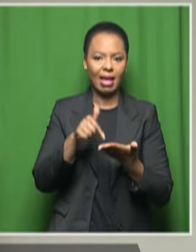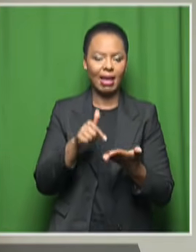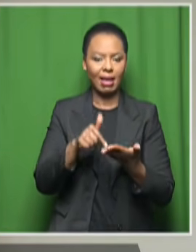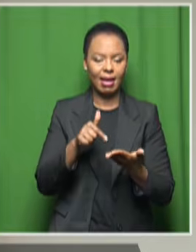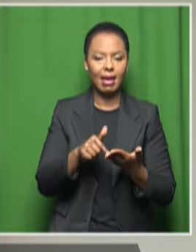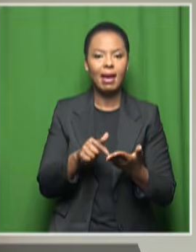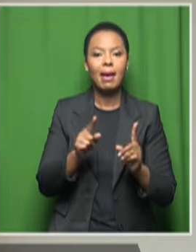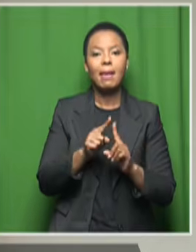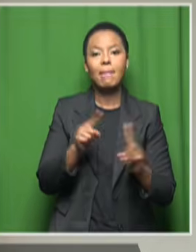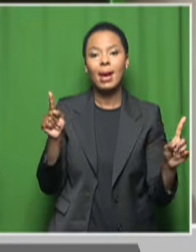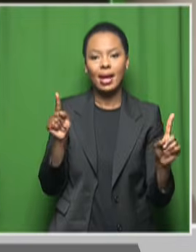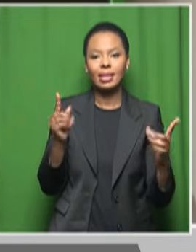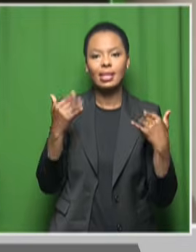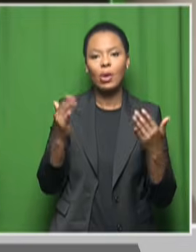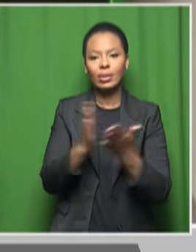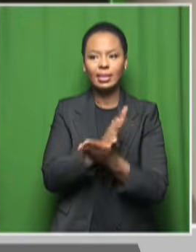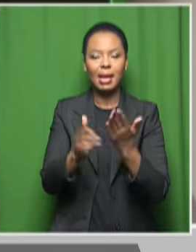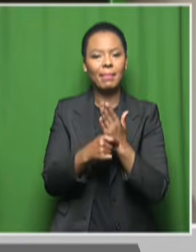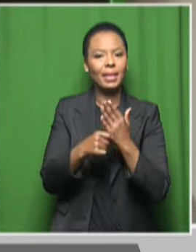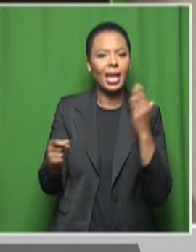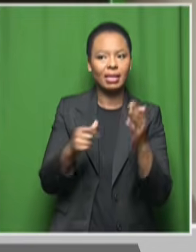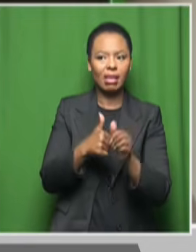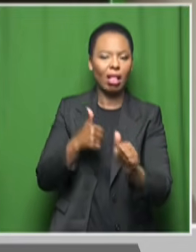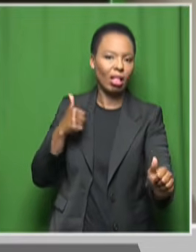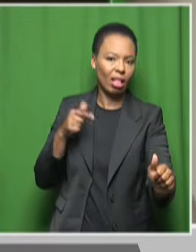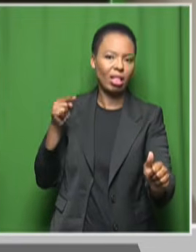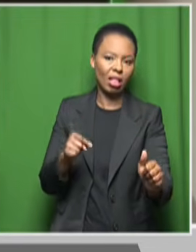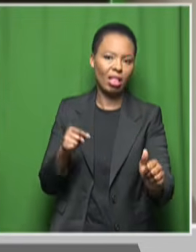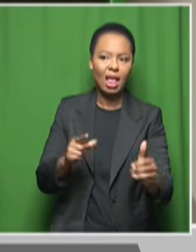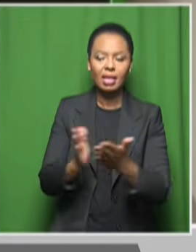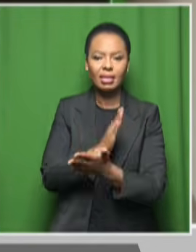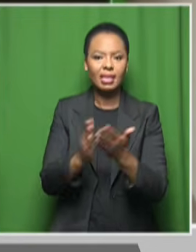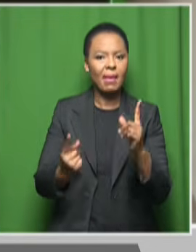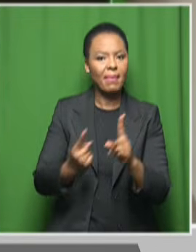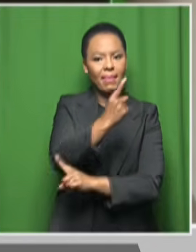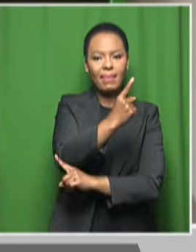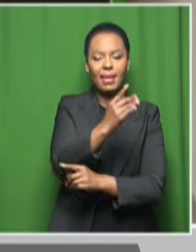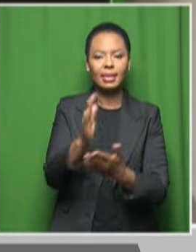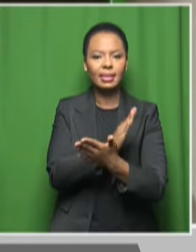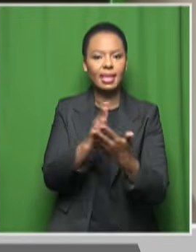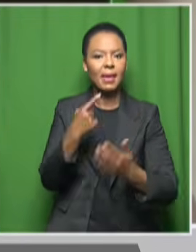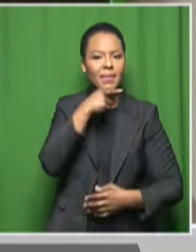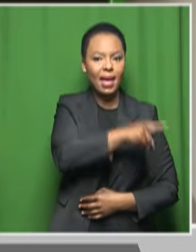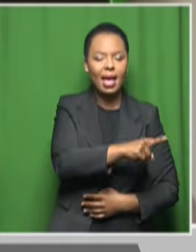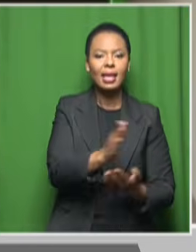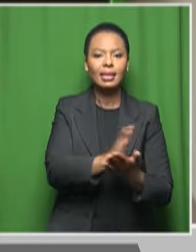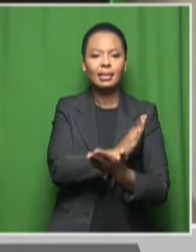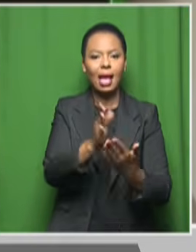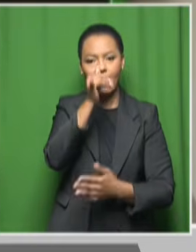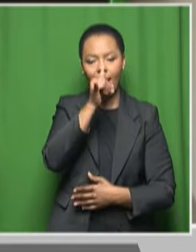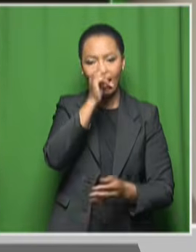but there still are looming tax gaps. There's a proliferation of tax crime,